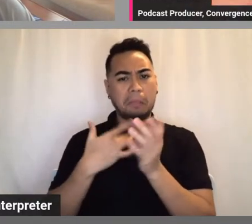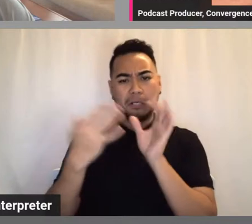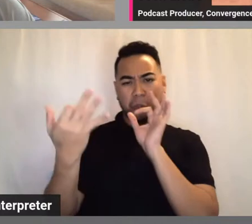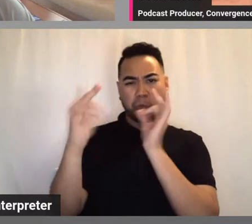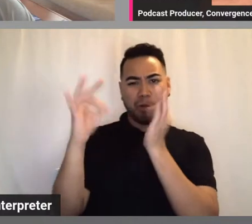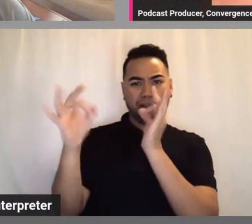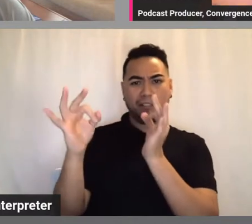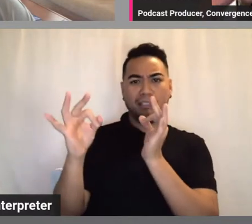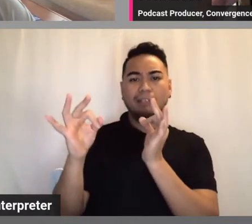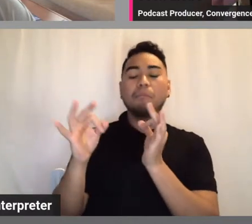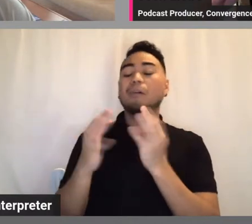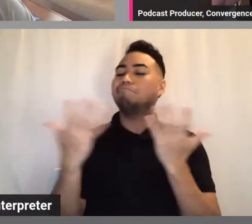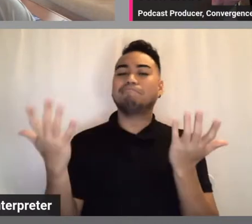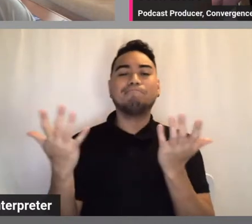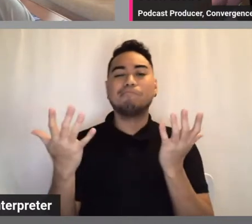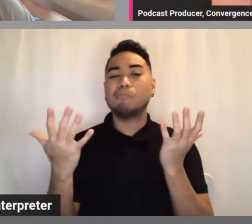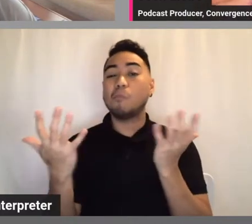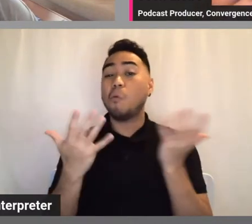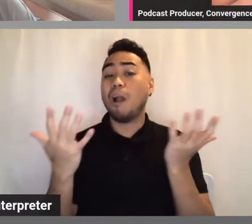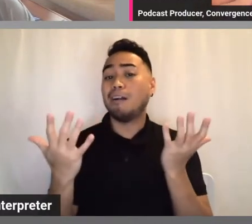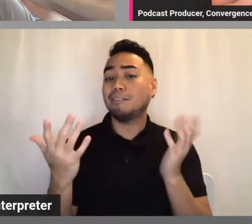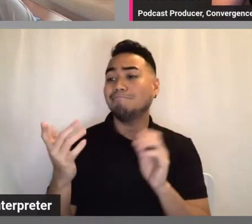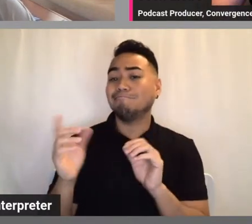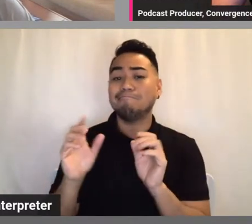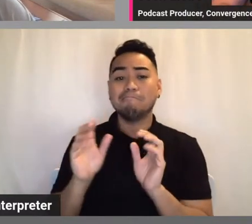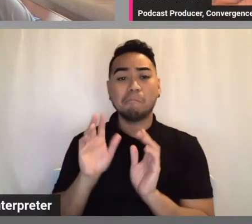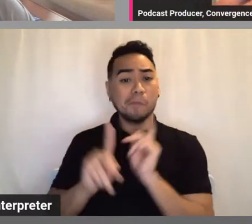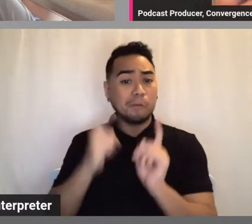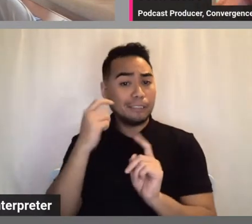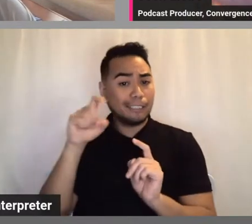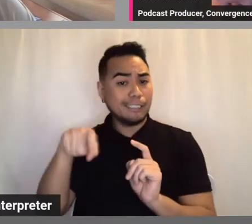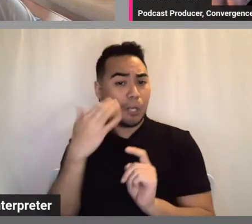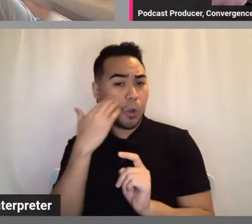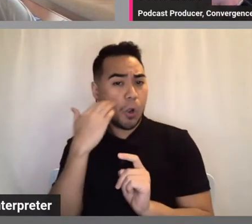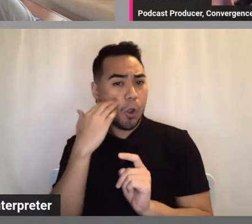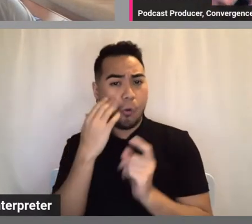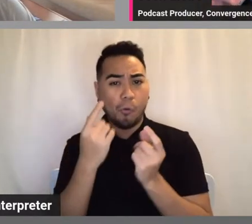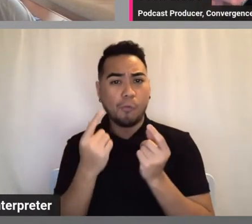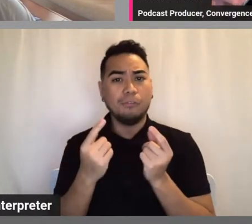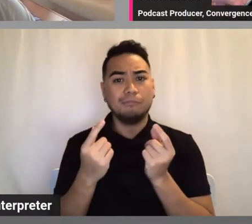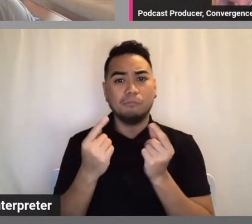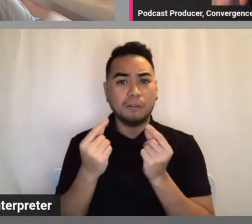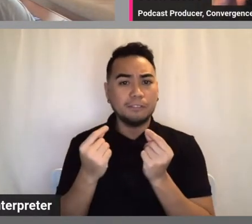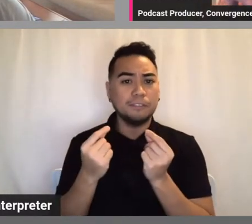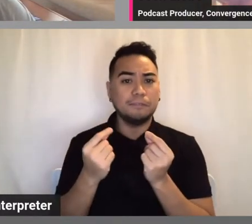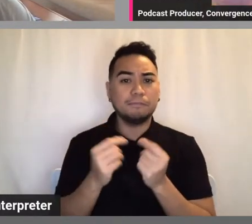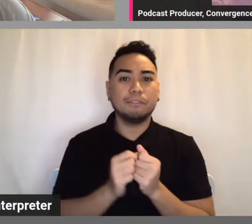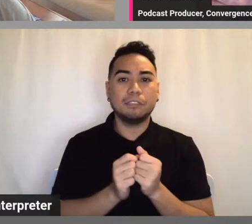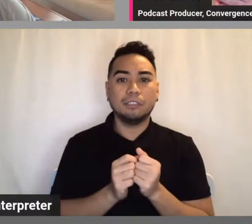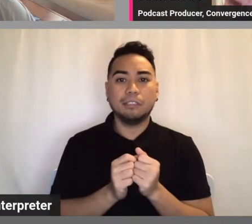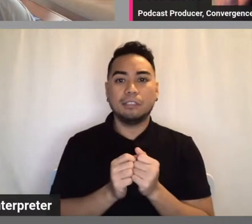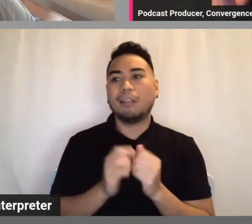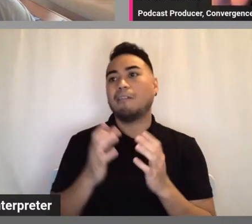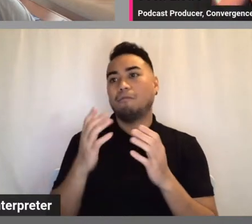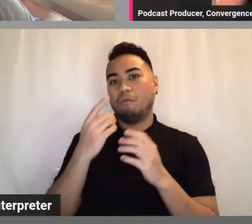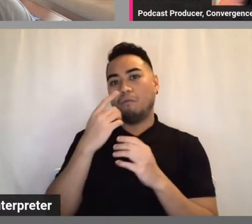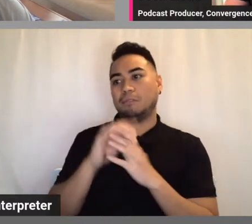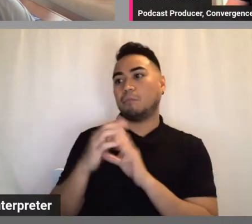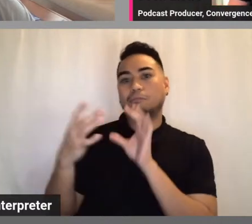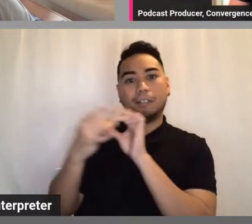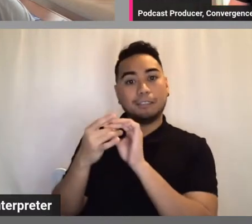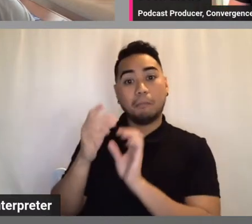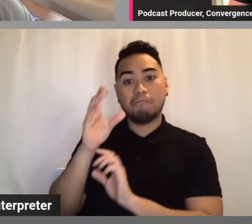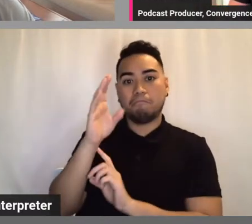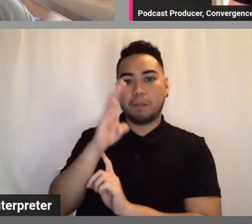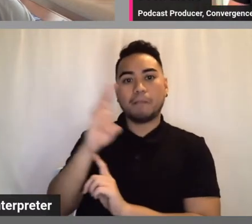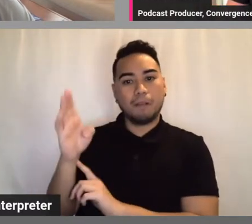think they need to know that they could begin to actually organize so that they can be working to block Trump from getting reelected, the